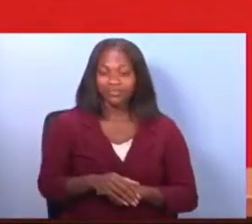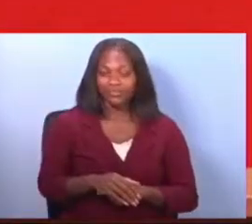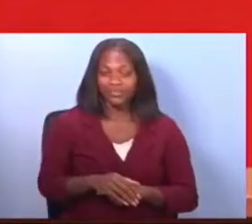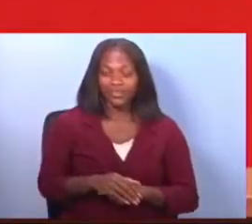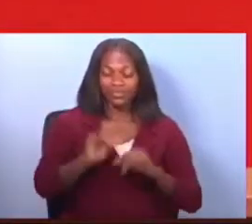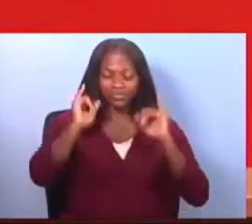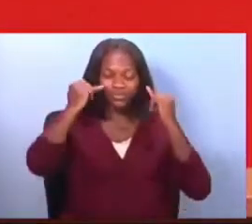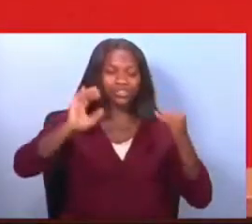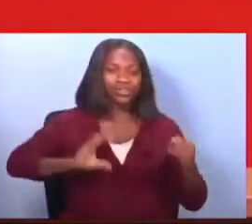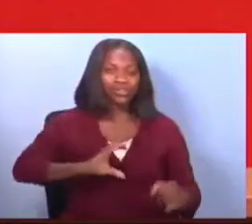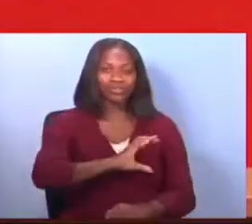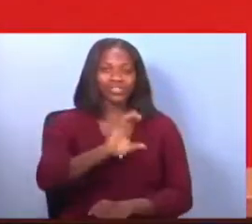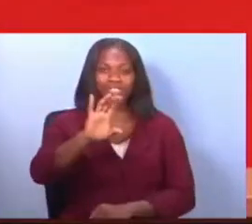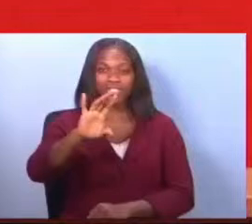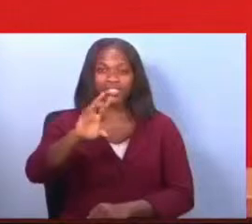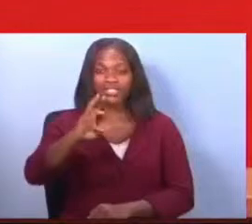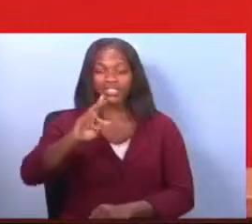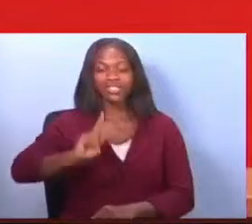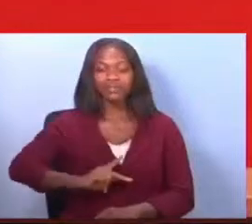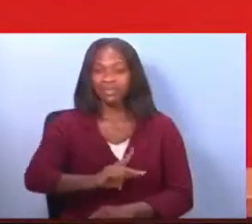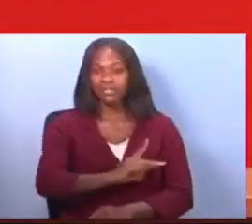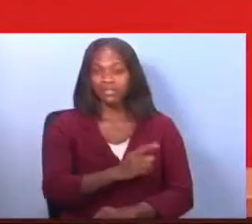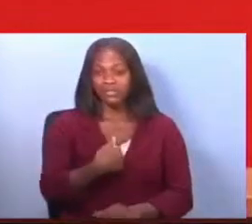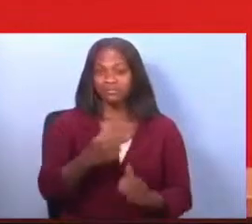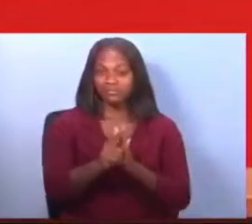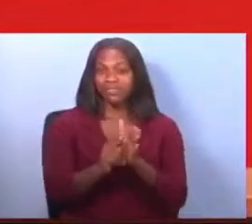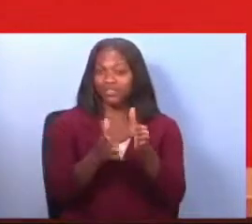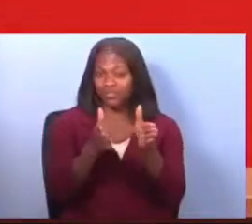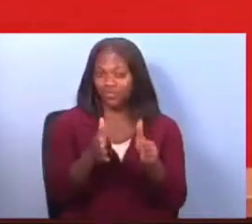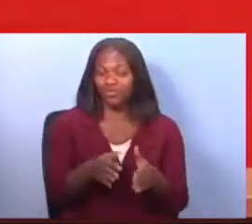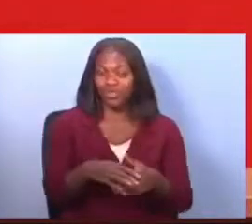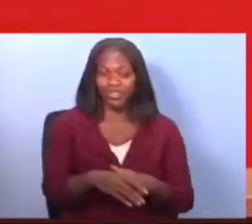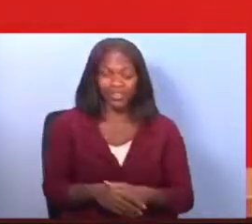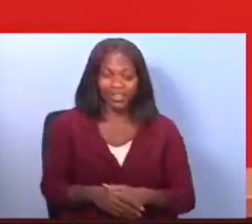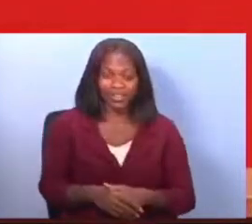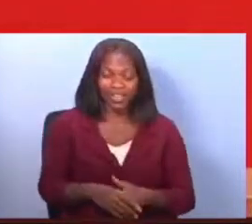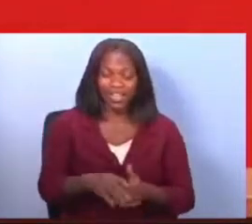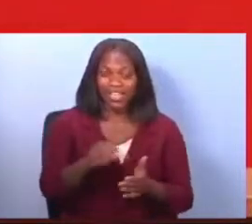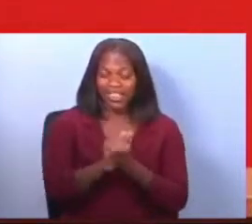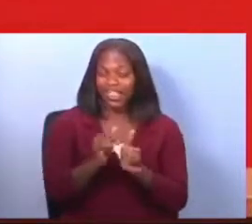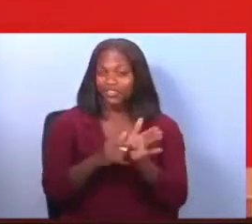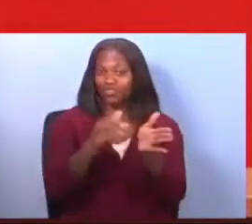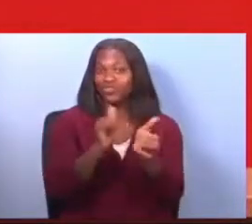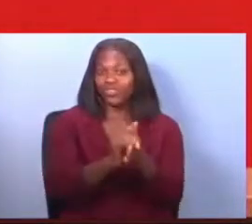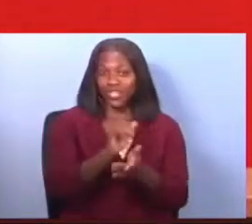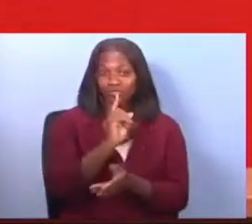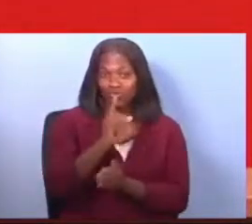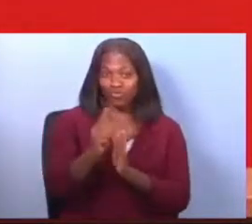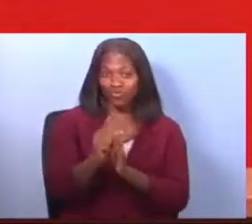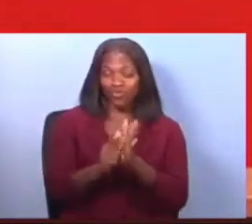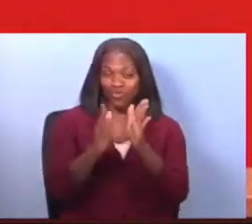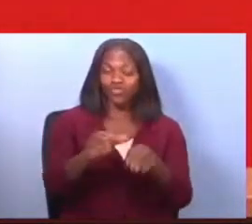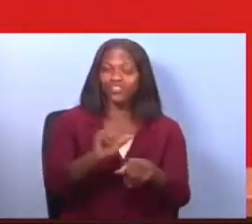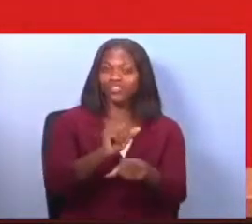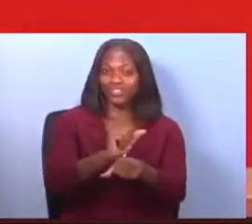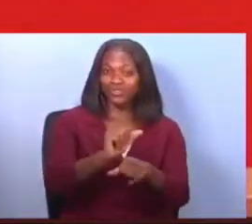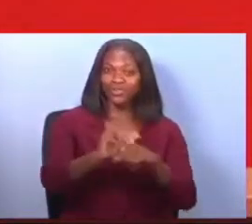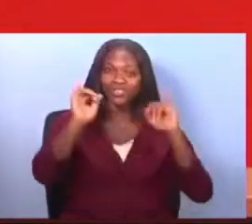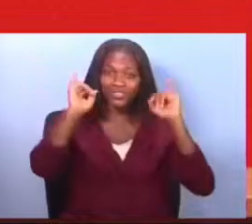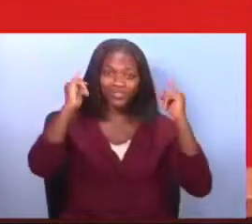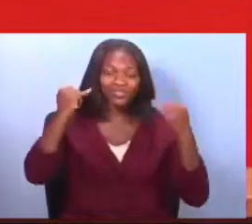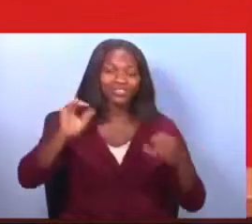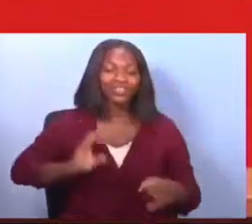lawyer. So that should attest to the fact that lawyers have been serving as a in the Judiciary Committee.